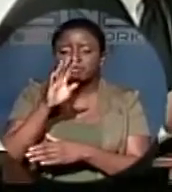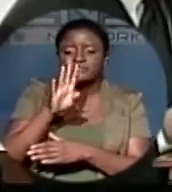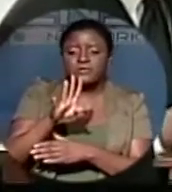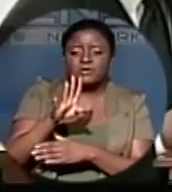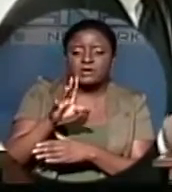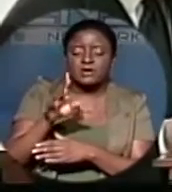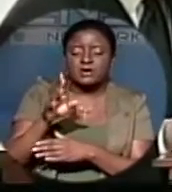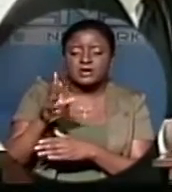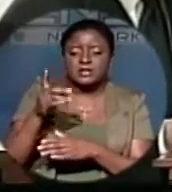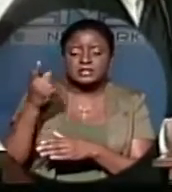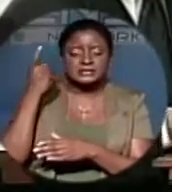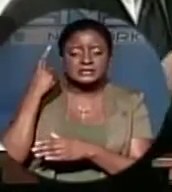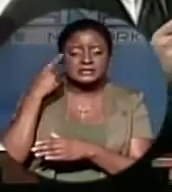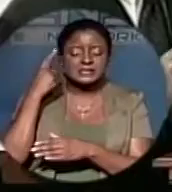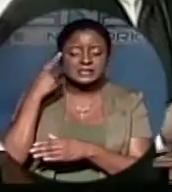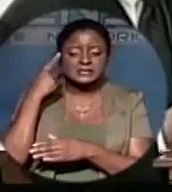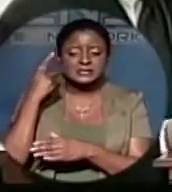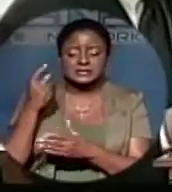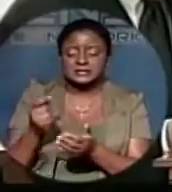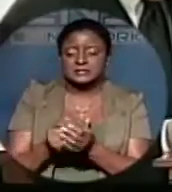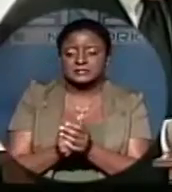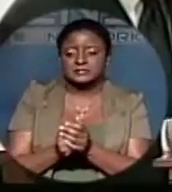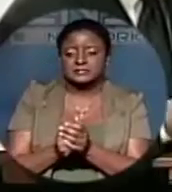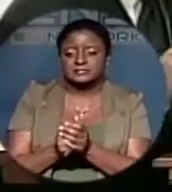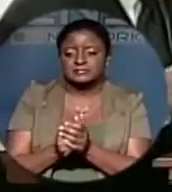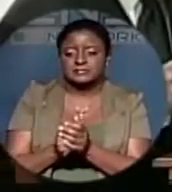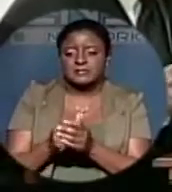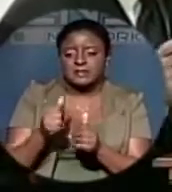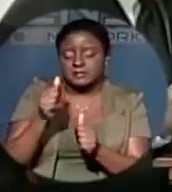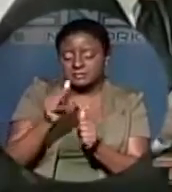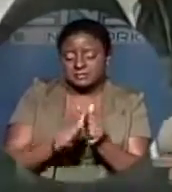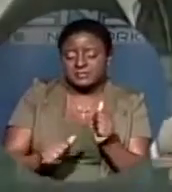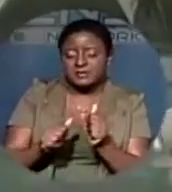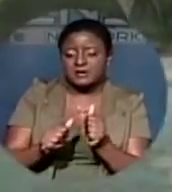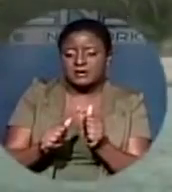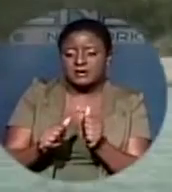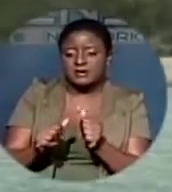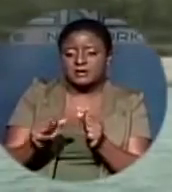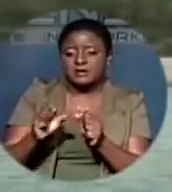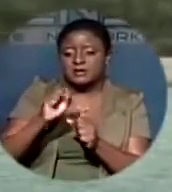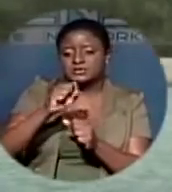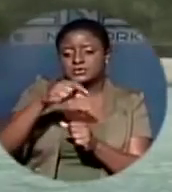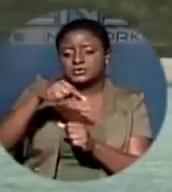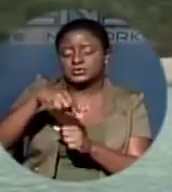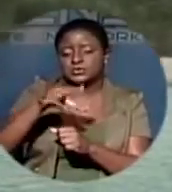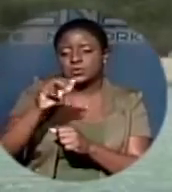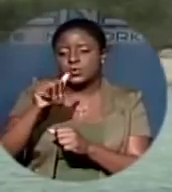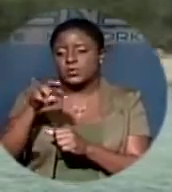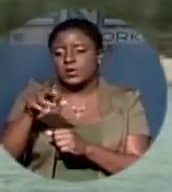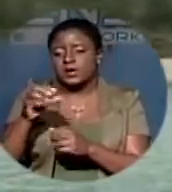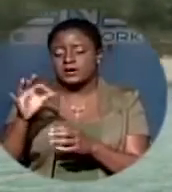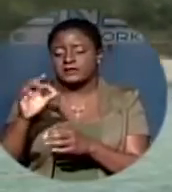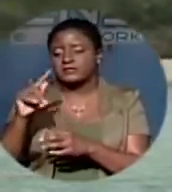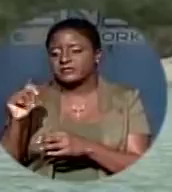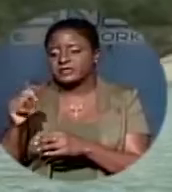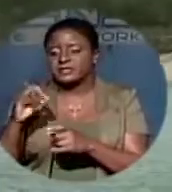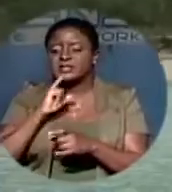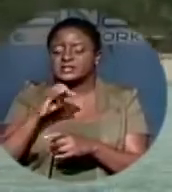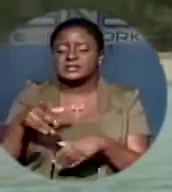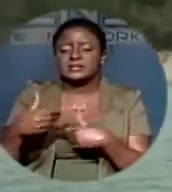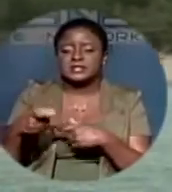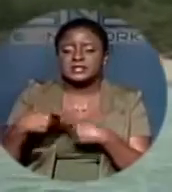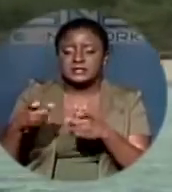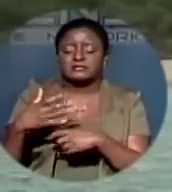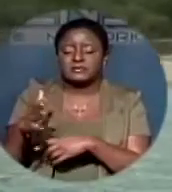1.4 cents per square foot is by any definition a giveaway of land. He alleged that Bahamians were